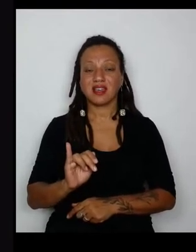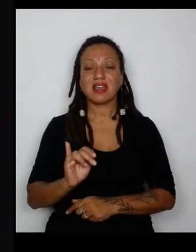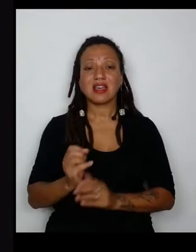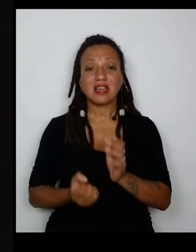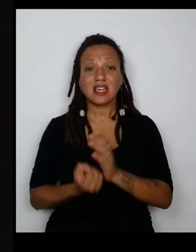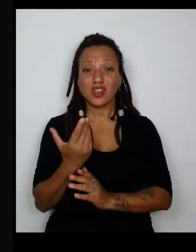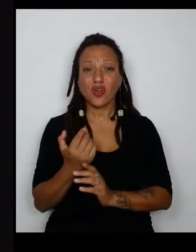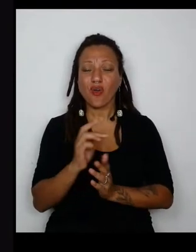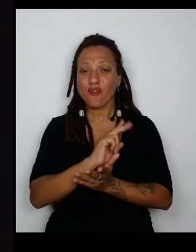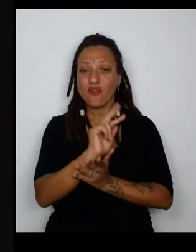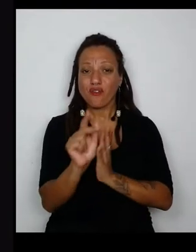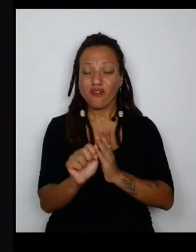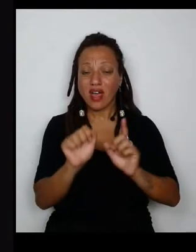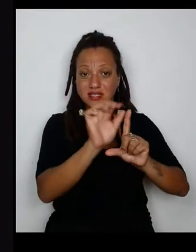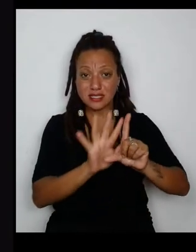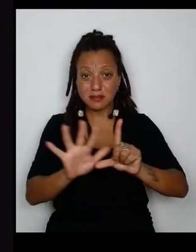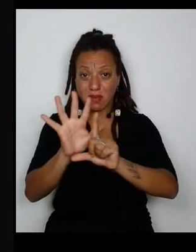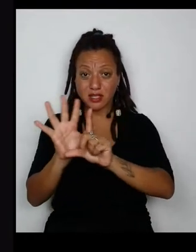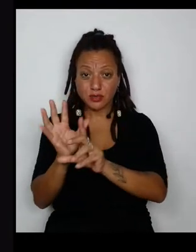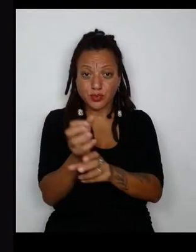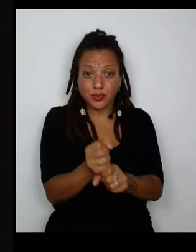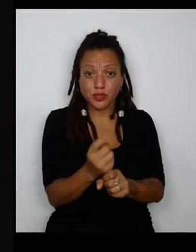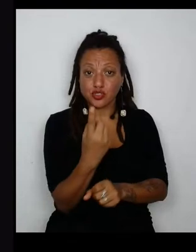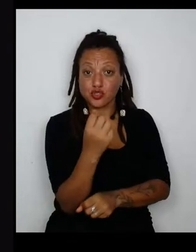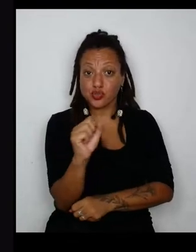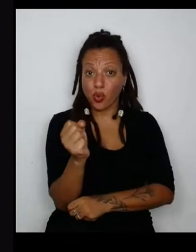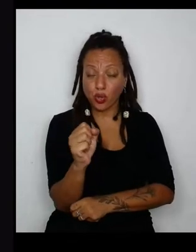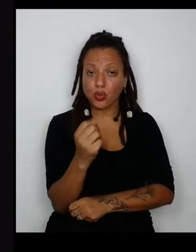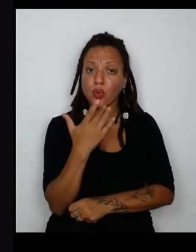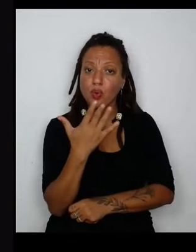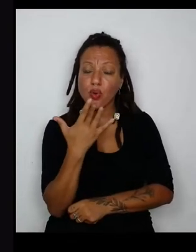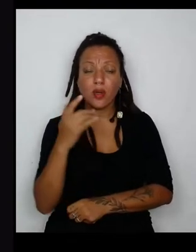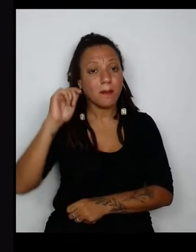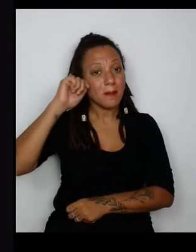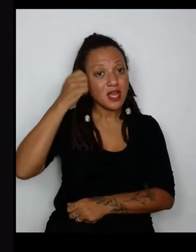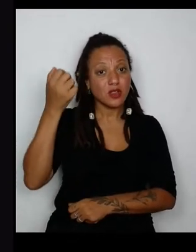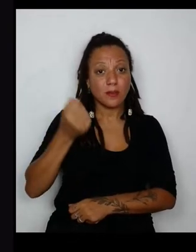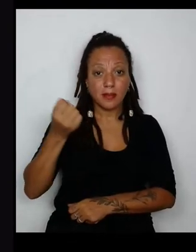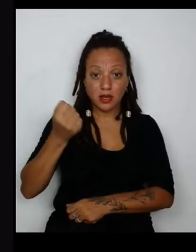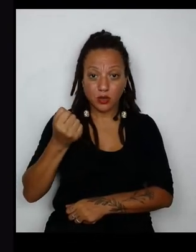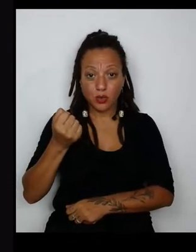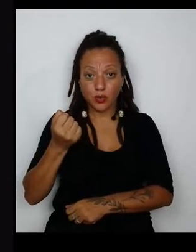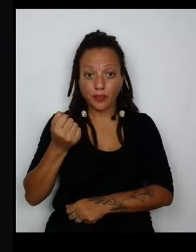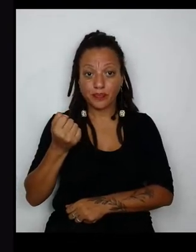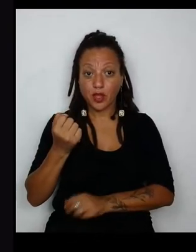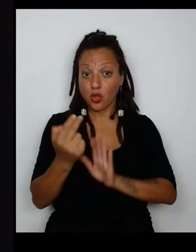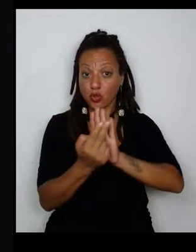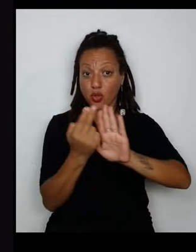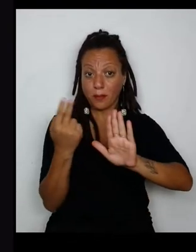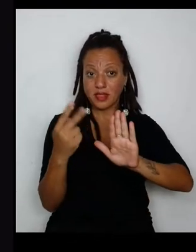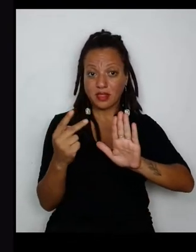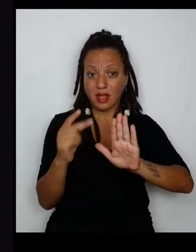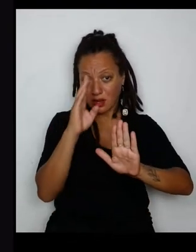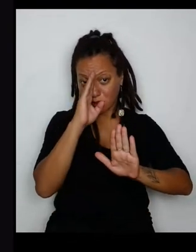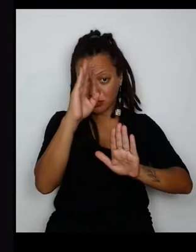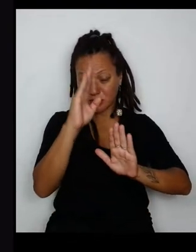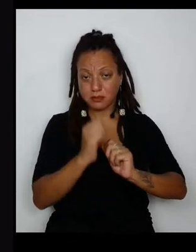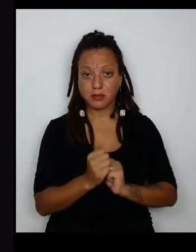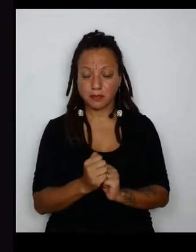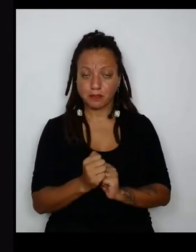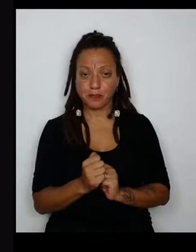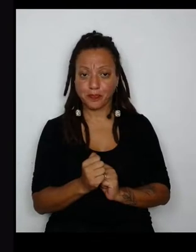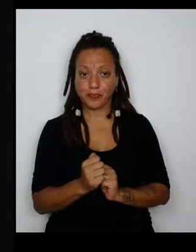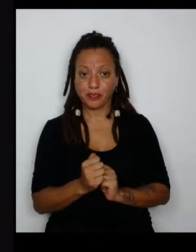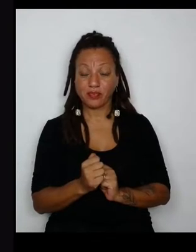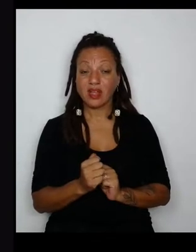name as her point of departure kihara takes the form of a 19th century colonial figure part victorian part